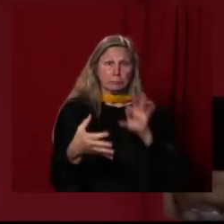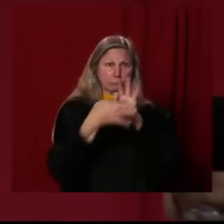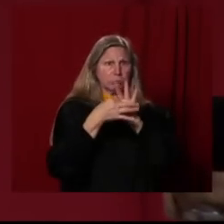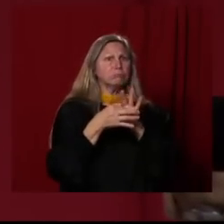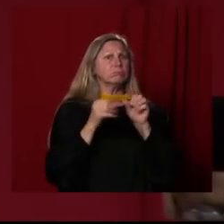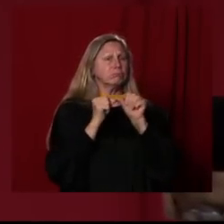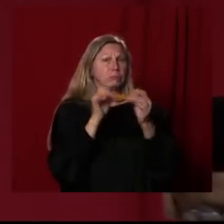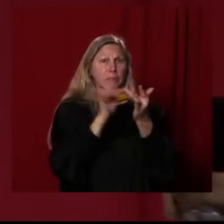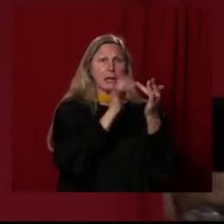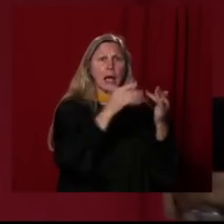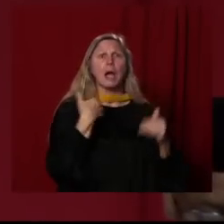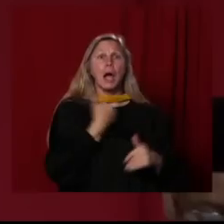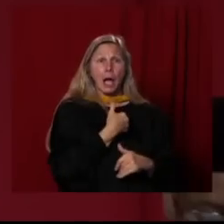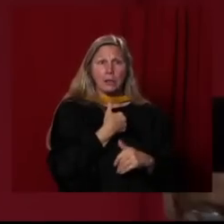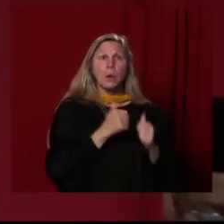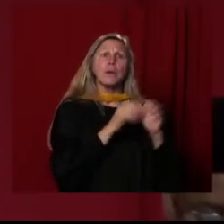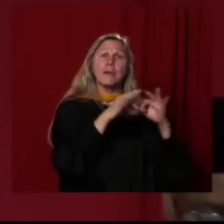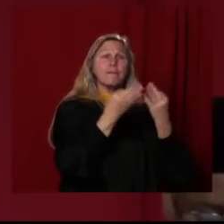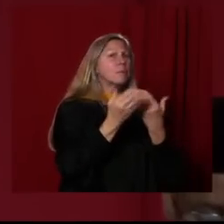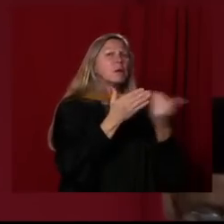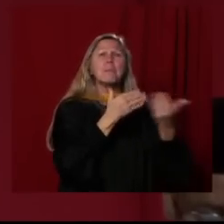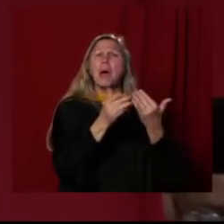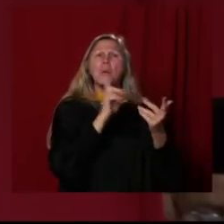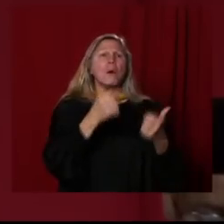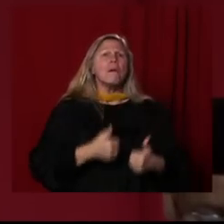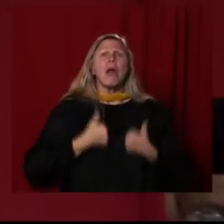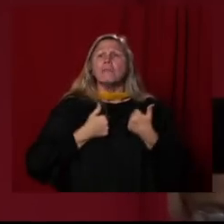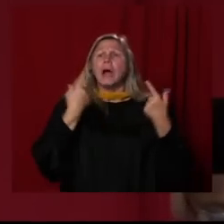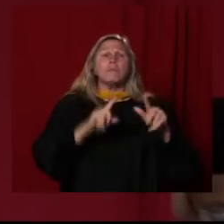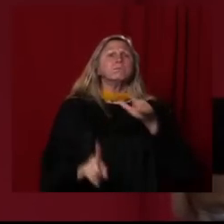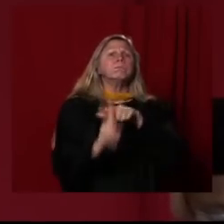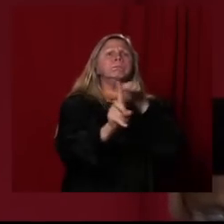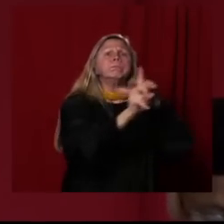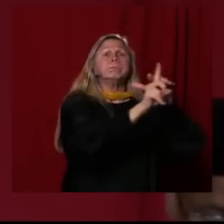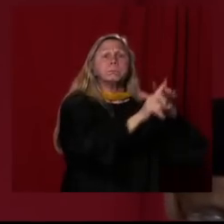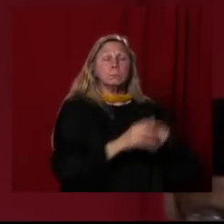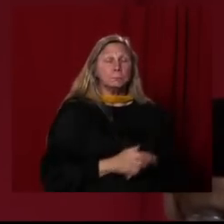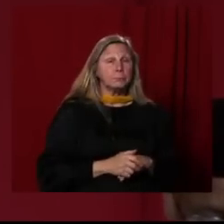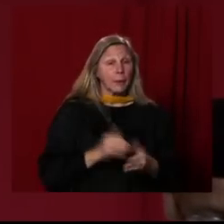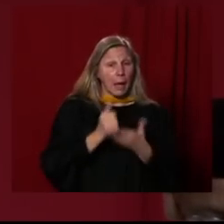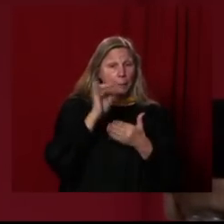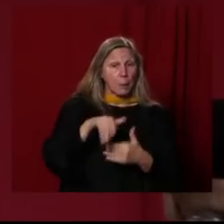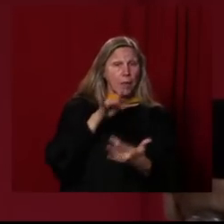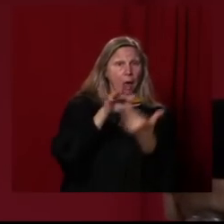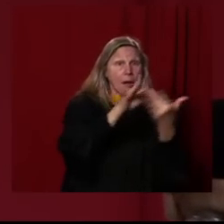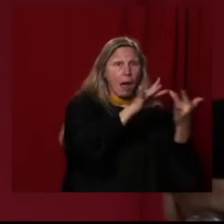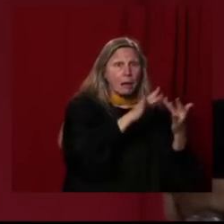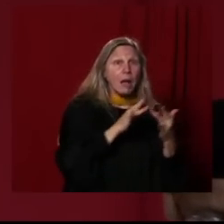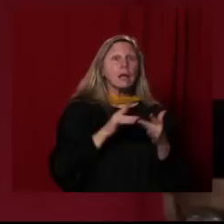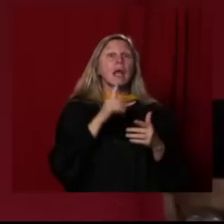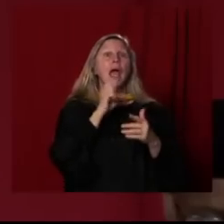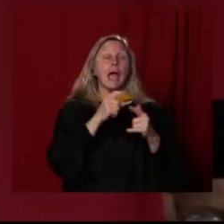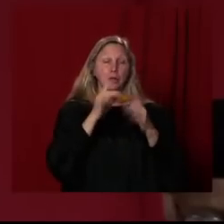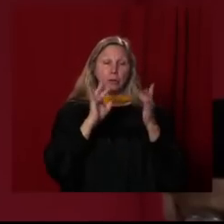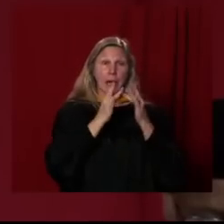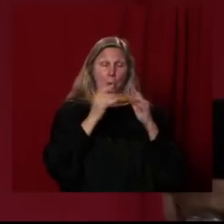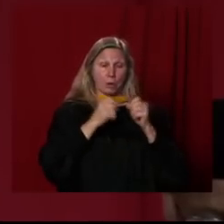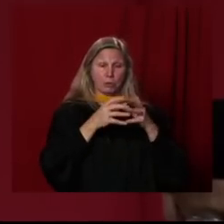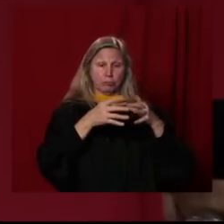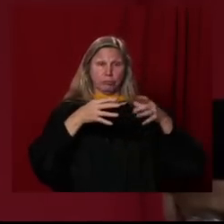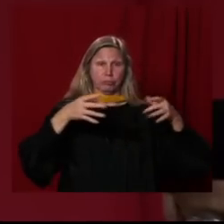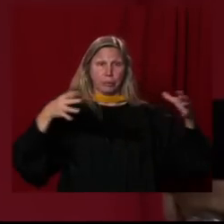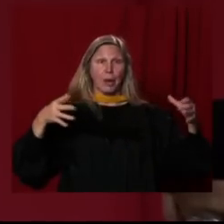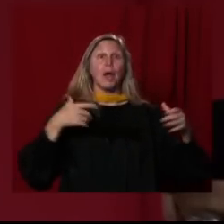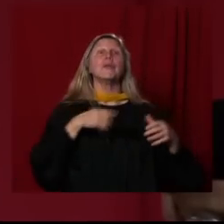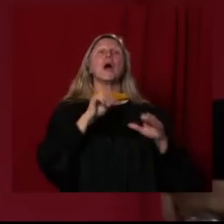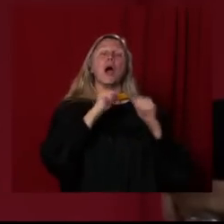with your University of Arkansas family wherever life takes you. And to help you with your connections and to grow your network, the Arkansas Alumni